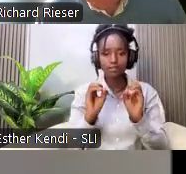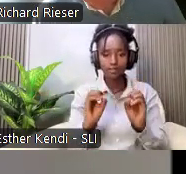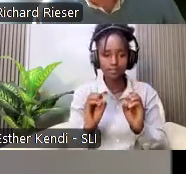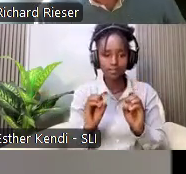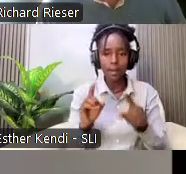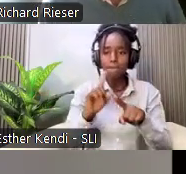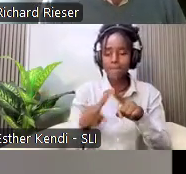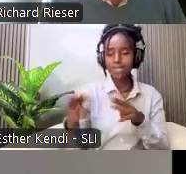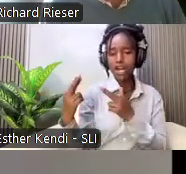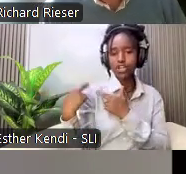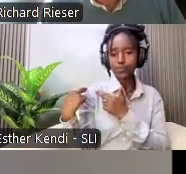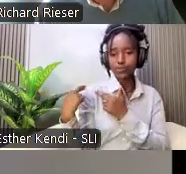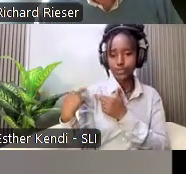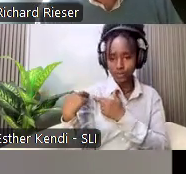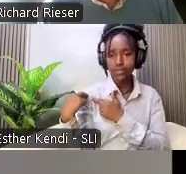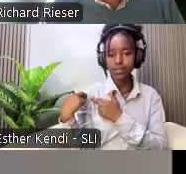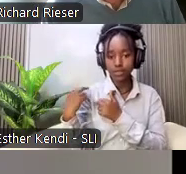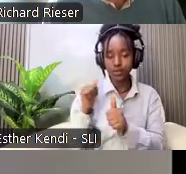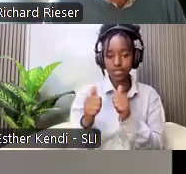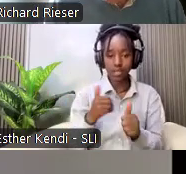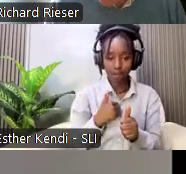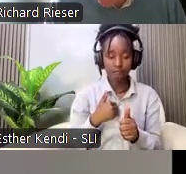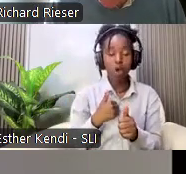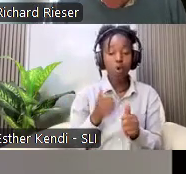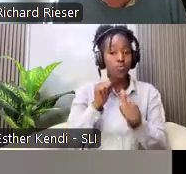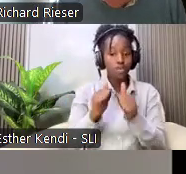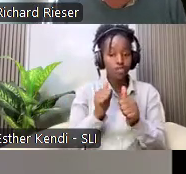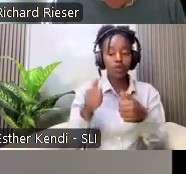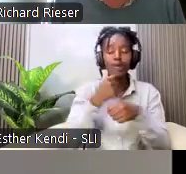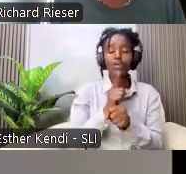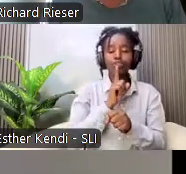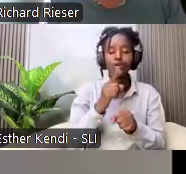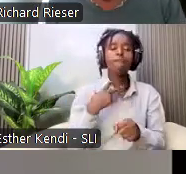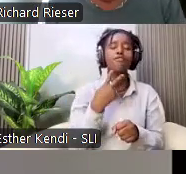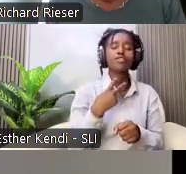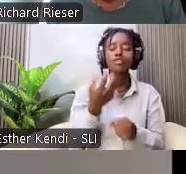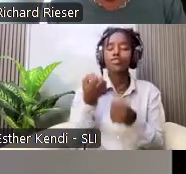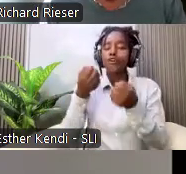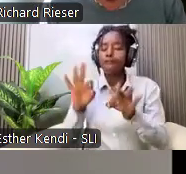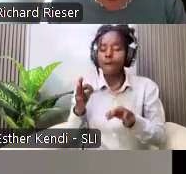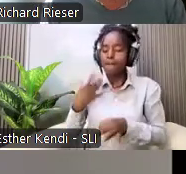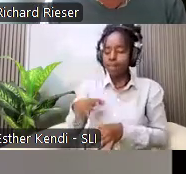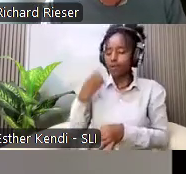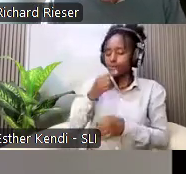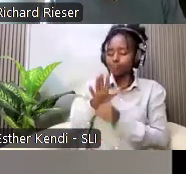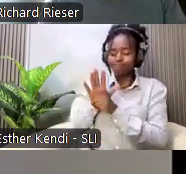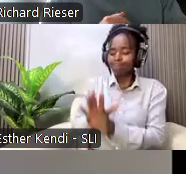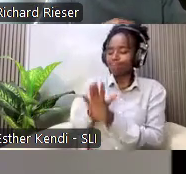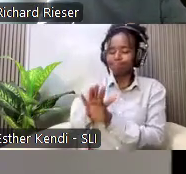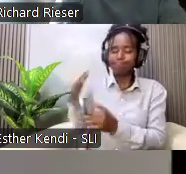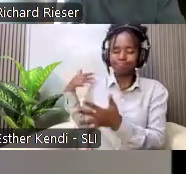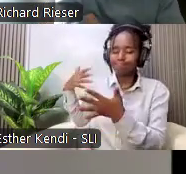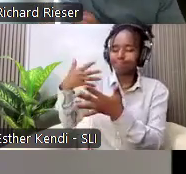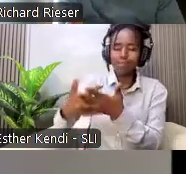a responsibility. I'm calling to ensure that the voices of those who have been historically overlooked are not just heard,